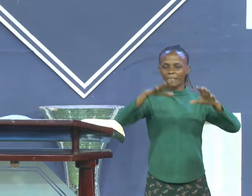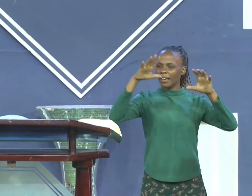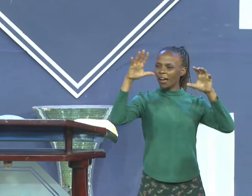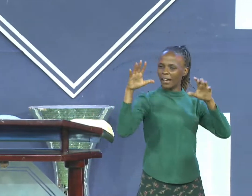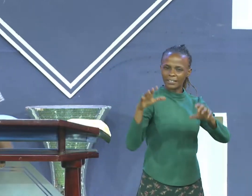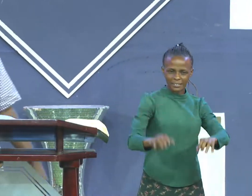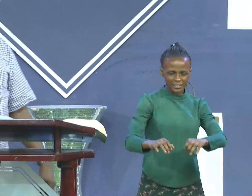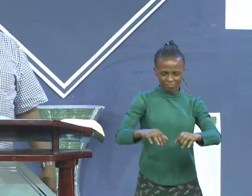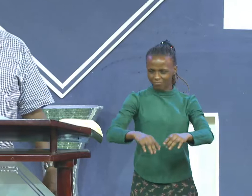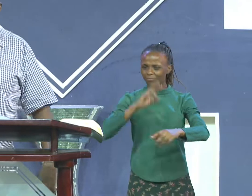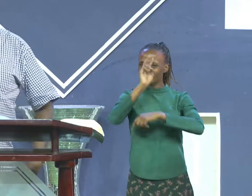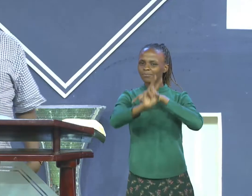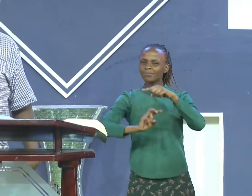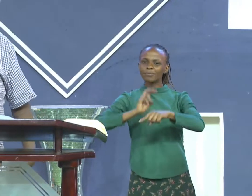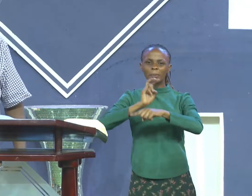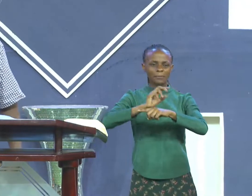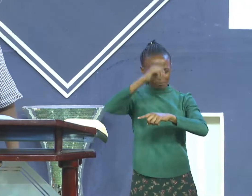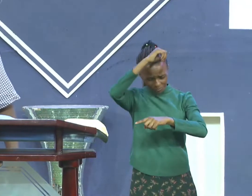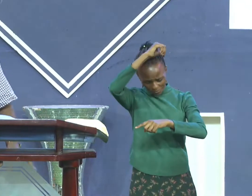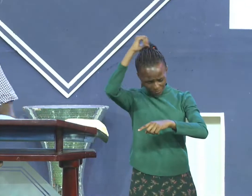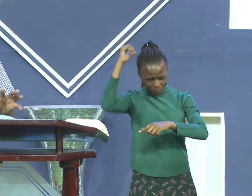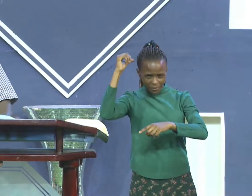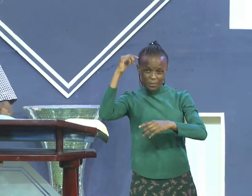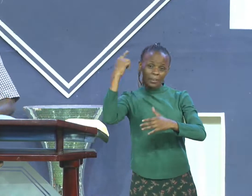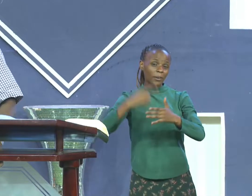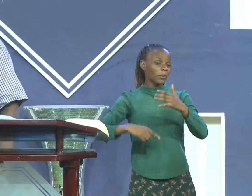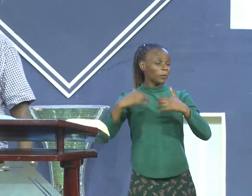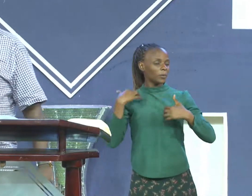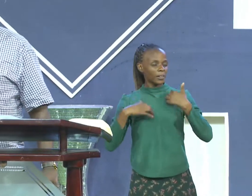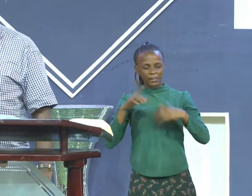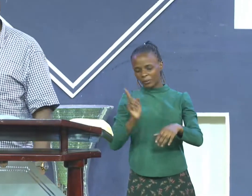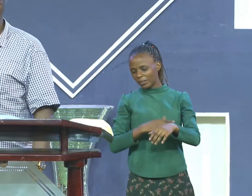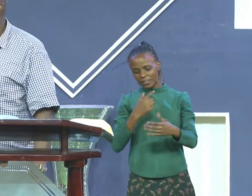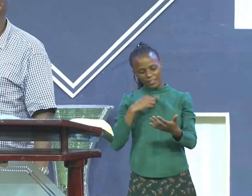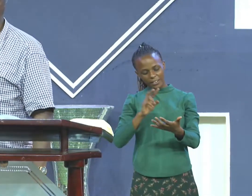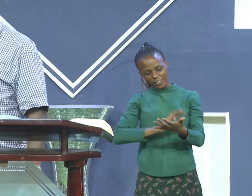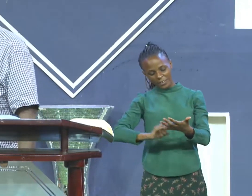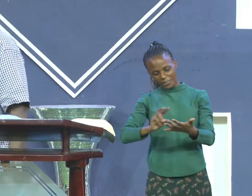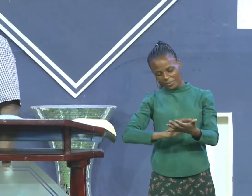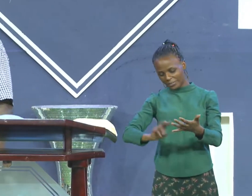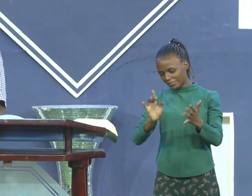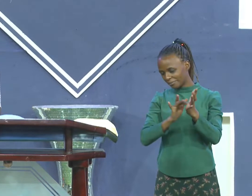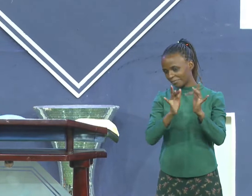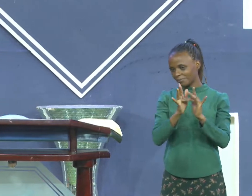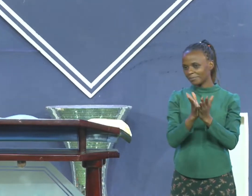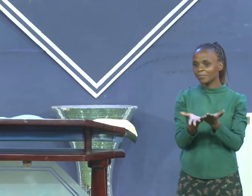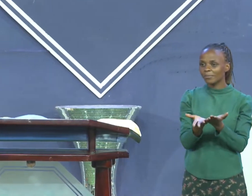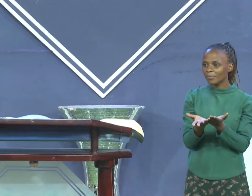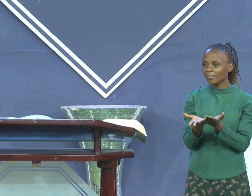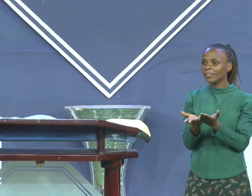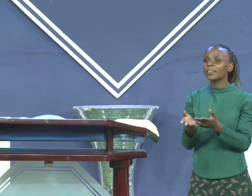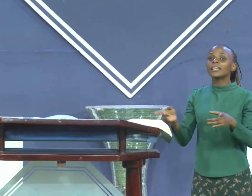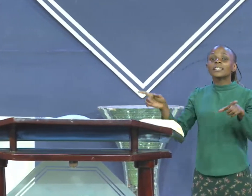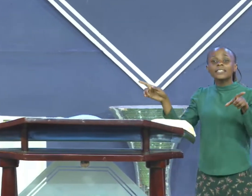Elisha. To go and attack Elisha. Ekinsanyusa bwe nasomye mu nyiriri. What pleases me when I read in the verses. Bw'ate